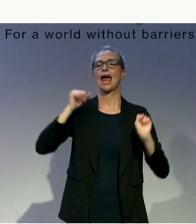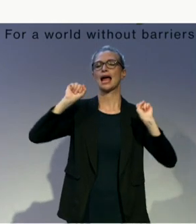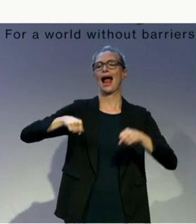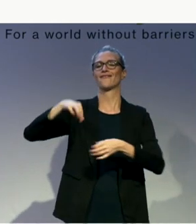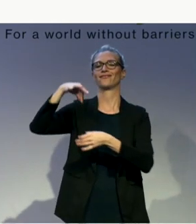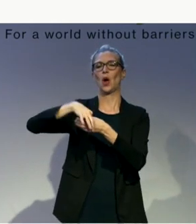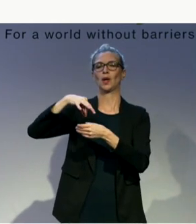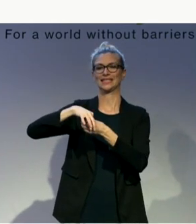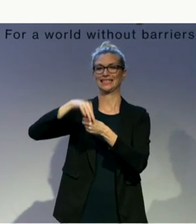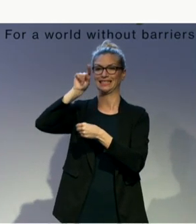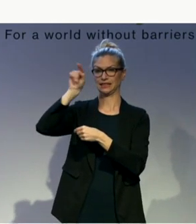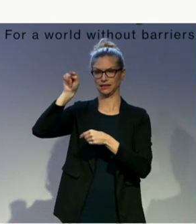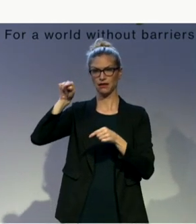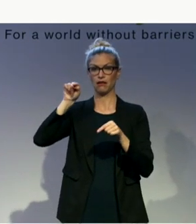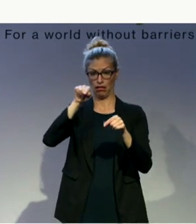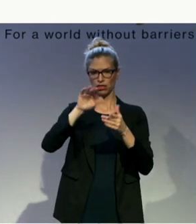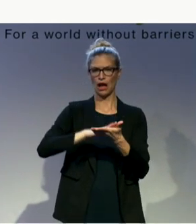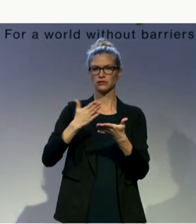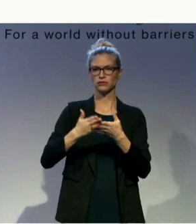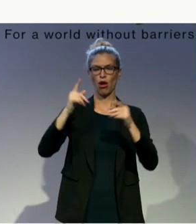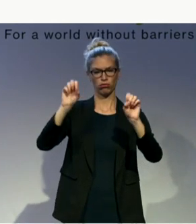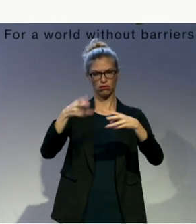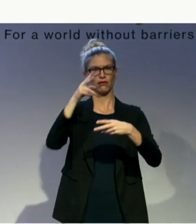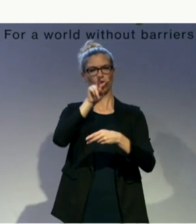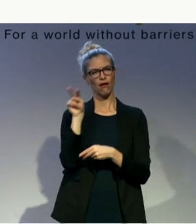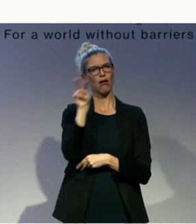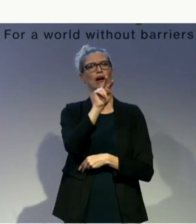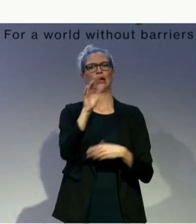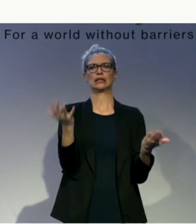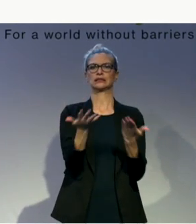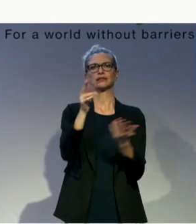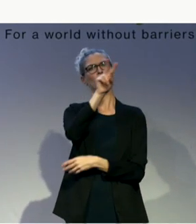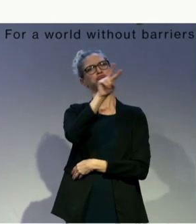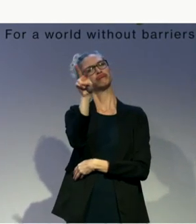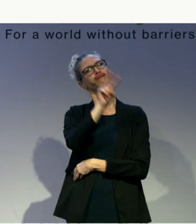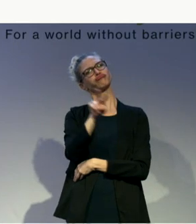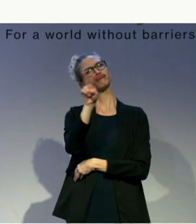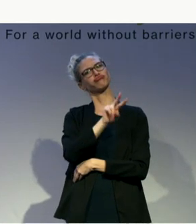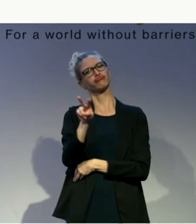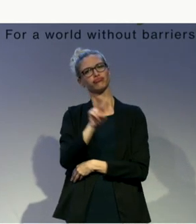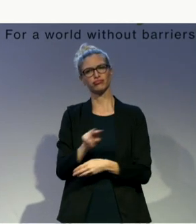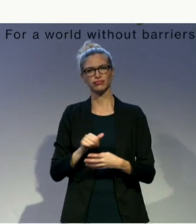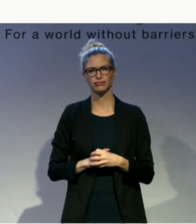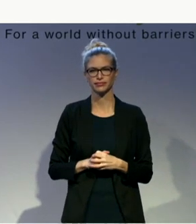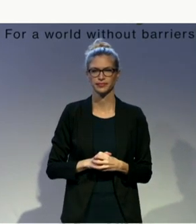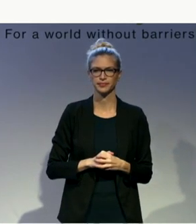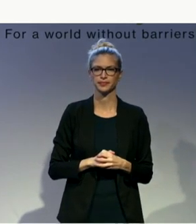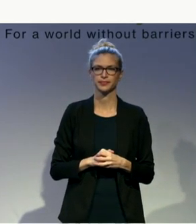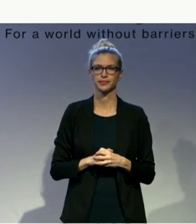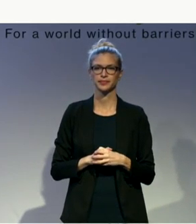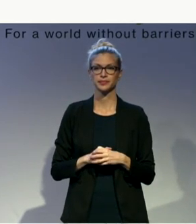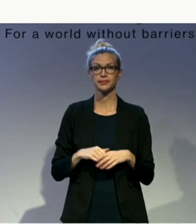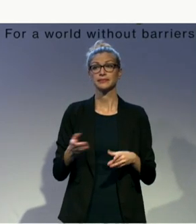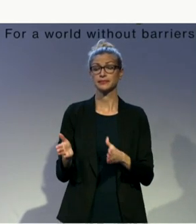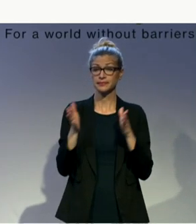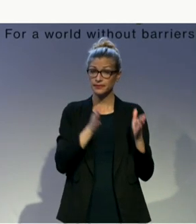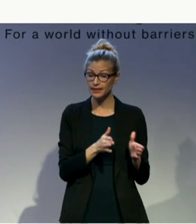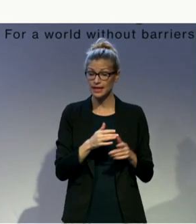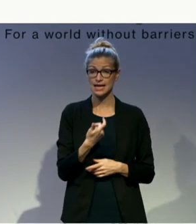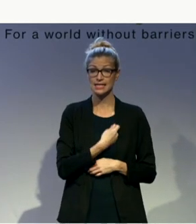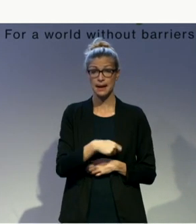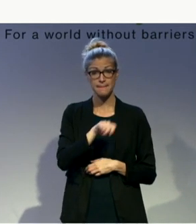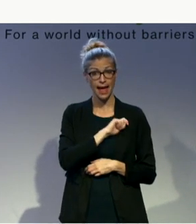politicians. In Spain, My Vote Counts. I think the biggest thing we